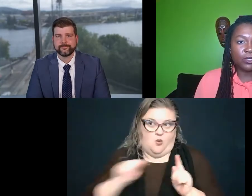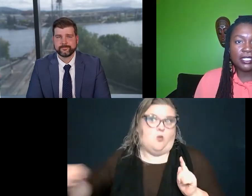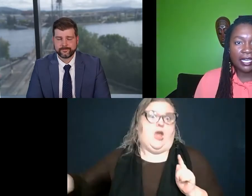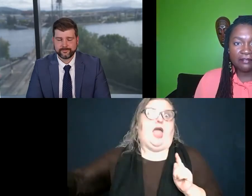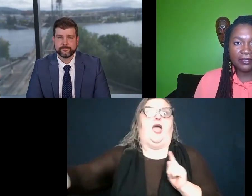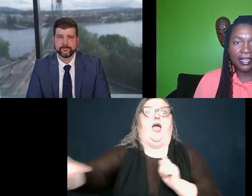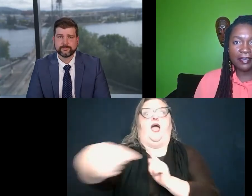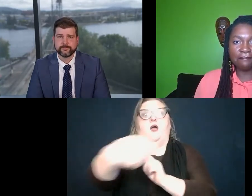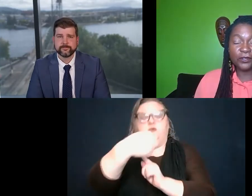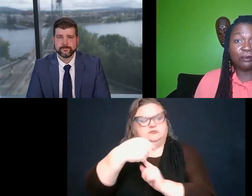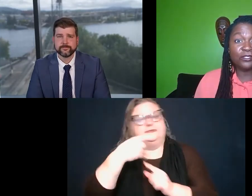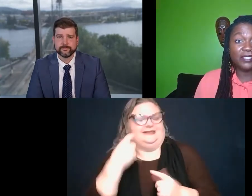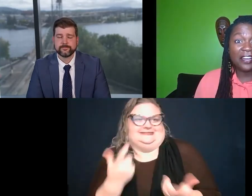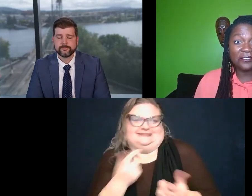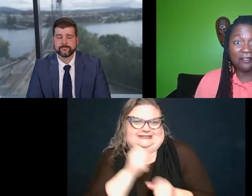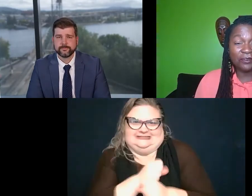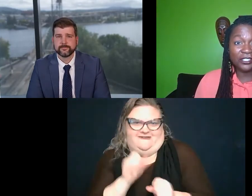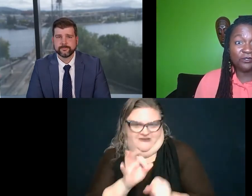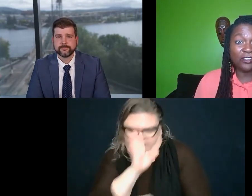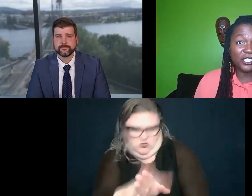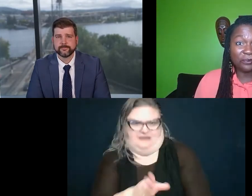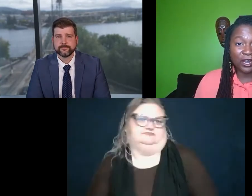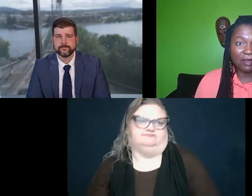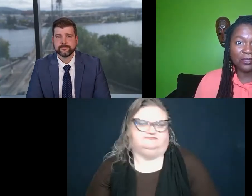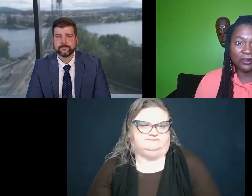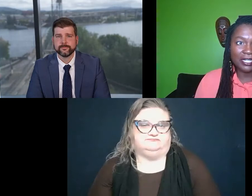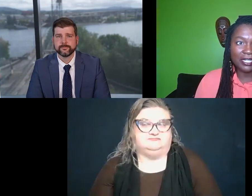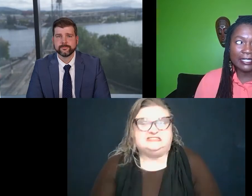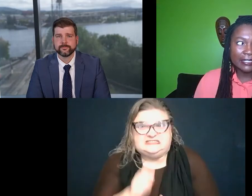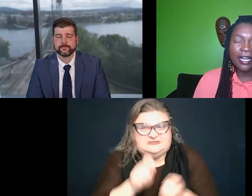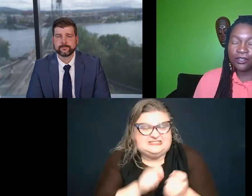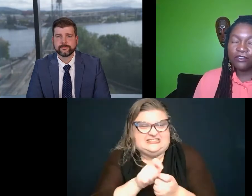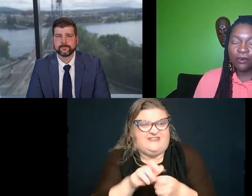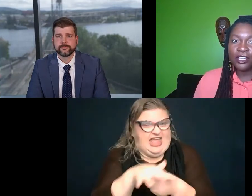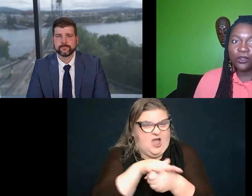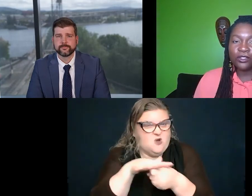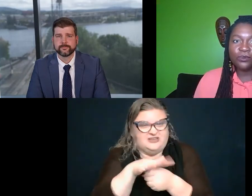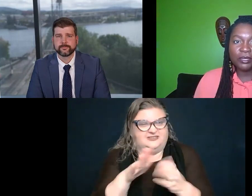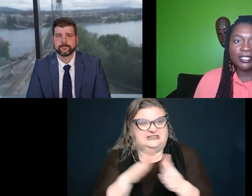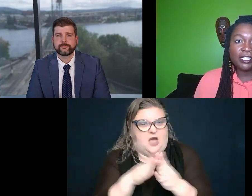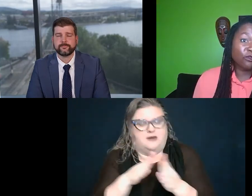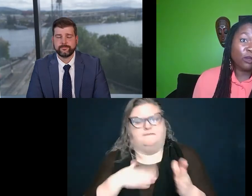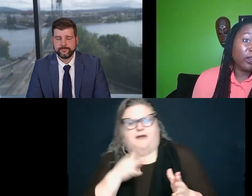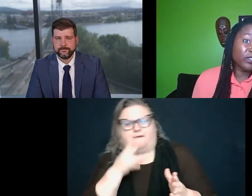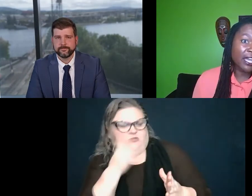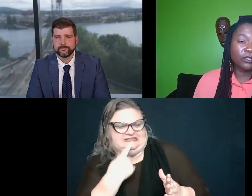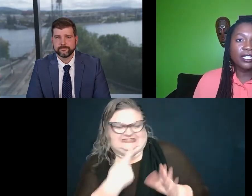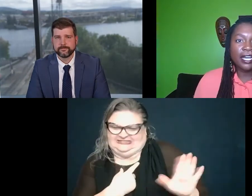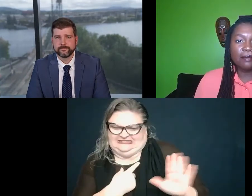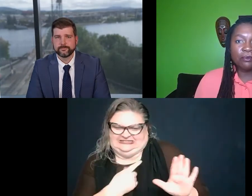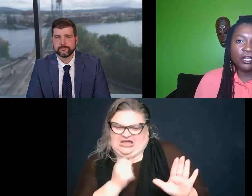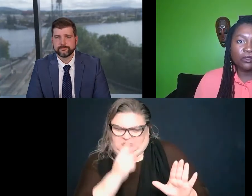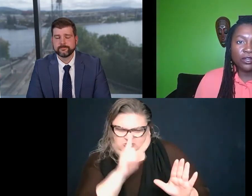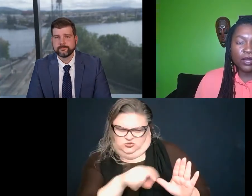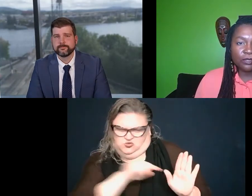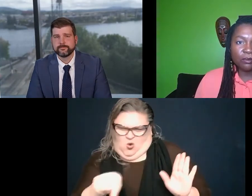open because it wasn't safe. Certain parts of town, I would do volunteer work and my mother would say, I don't know if I want you to go to this one because it's in the wrong part of